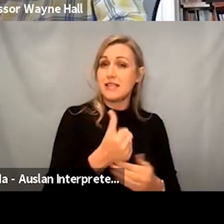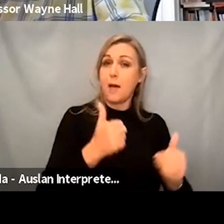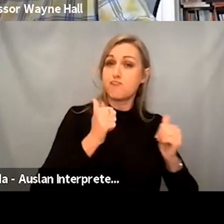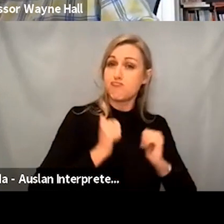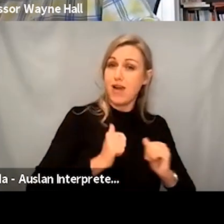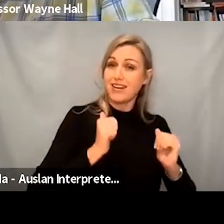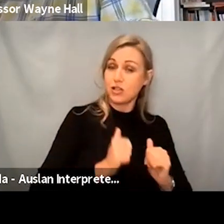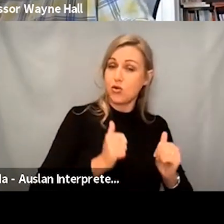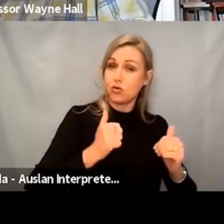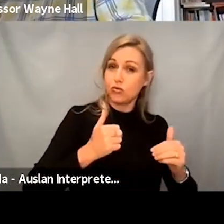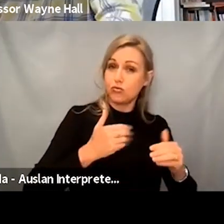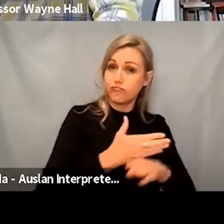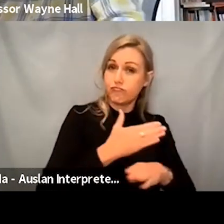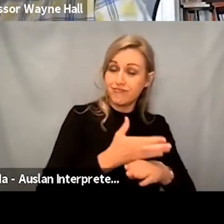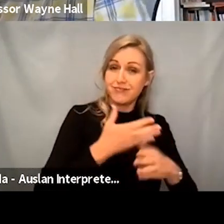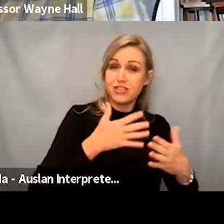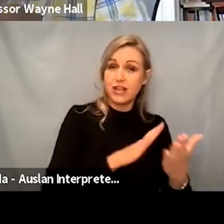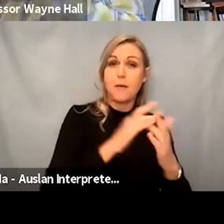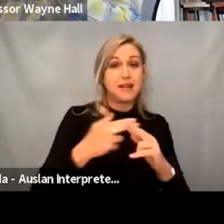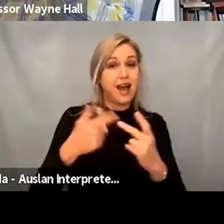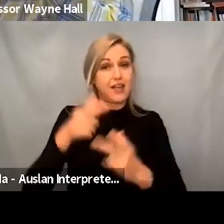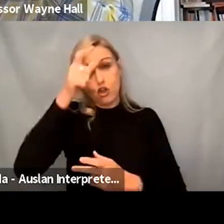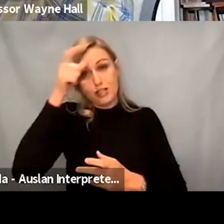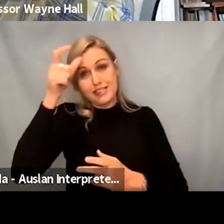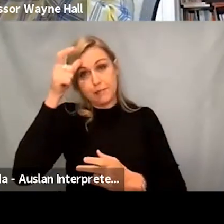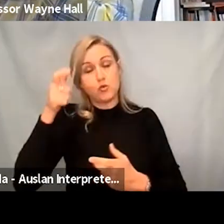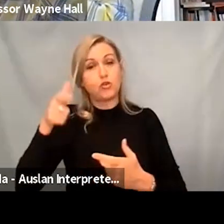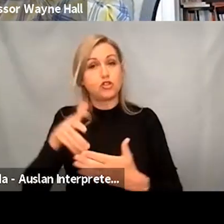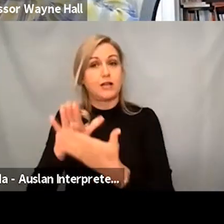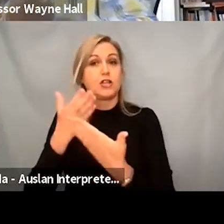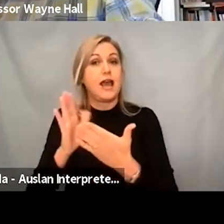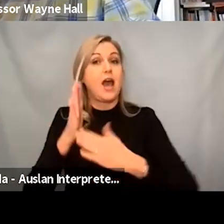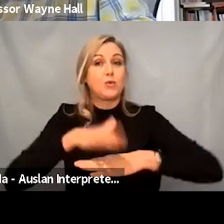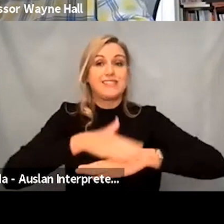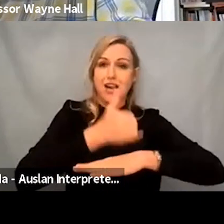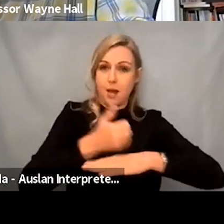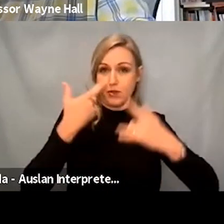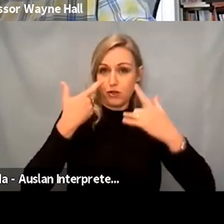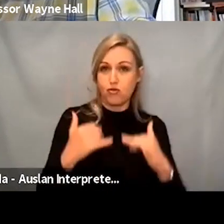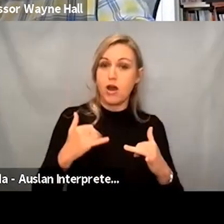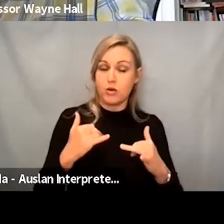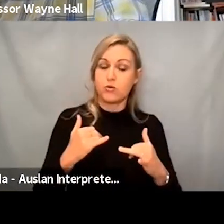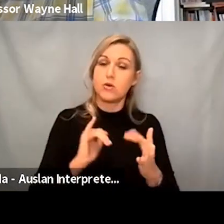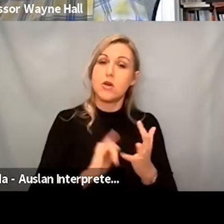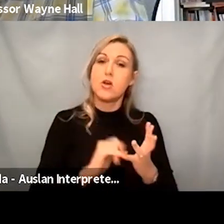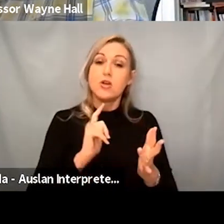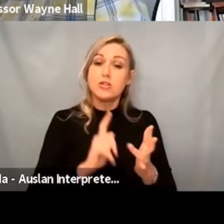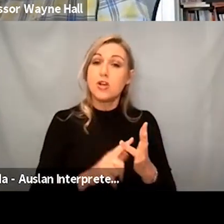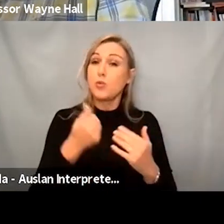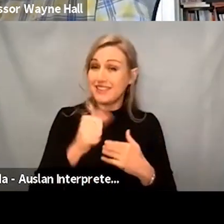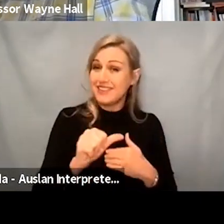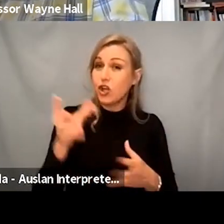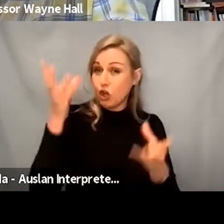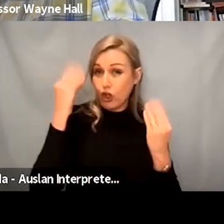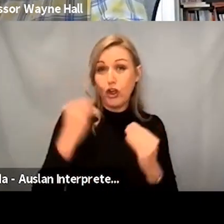some conceptual challenges in setting up the trials as well. So it's still a learning curve for